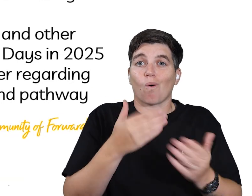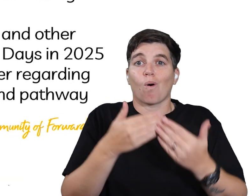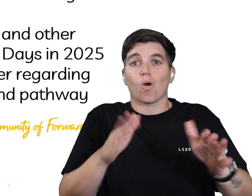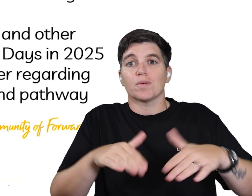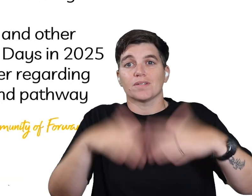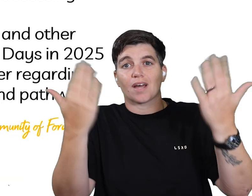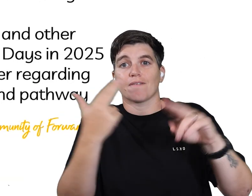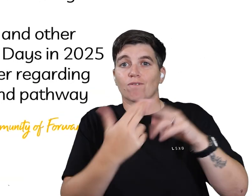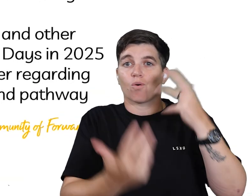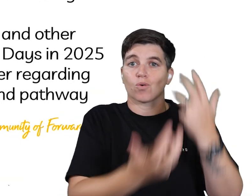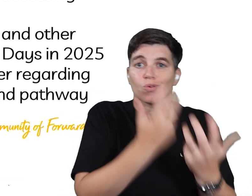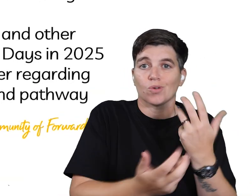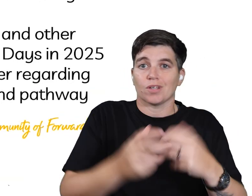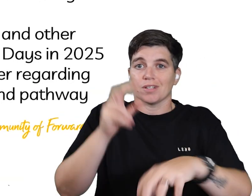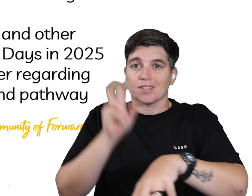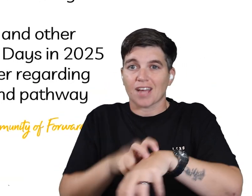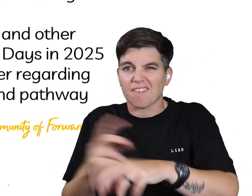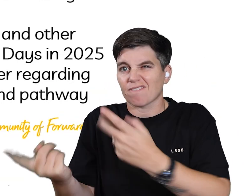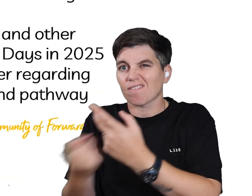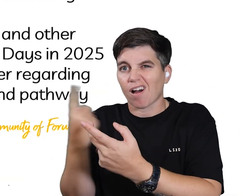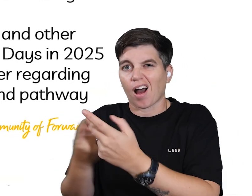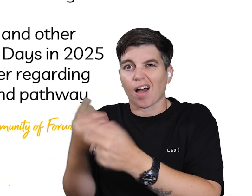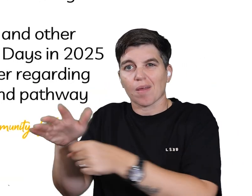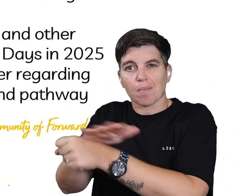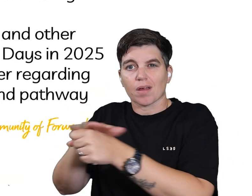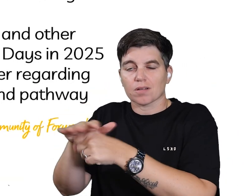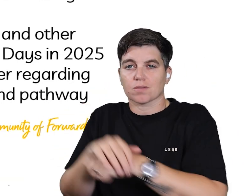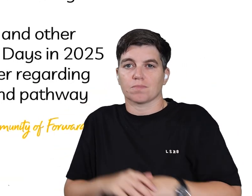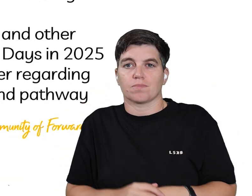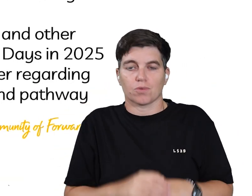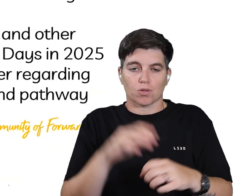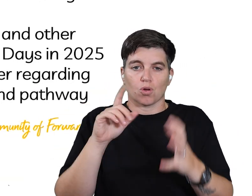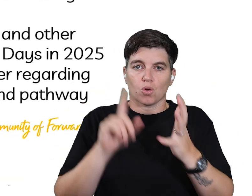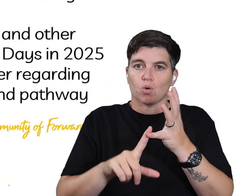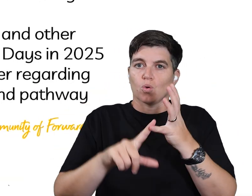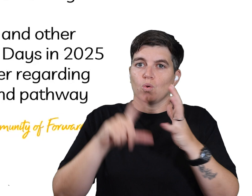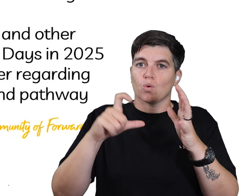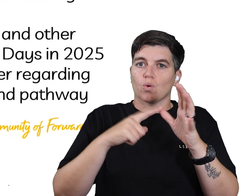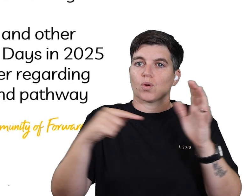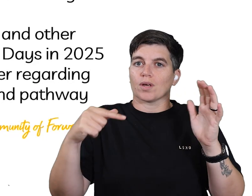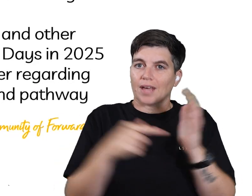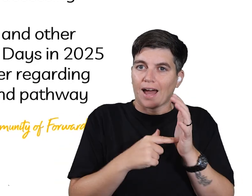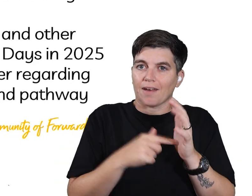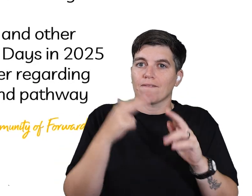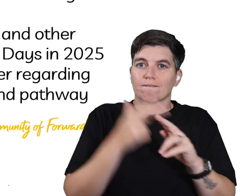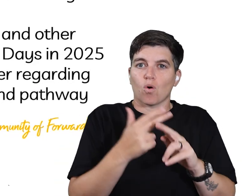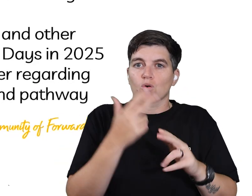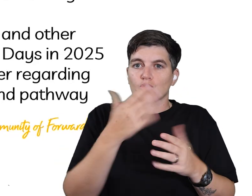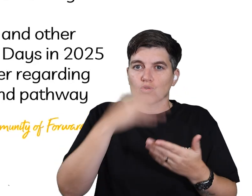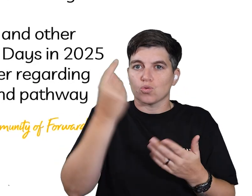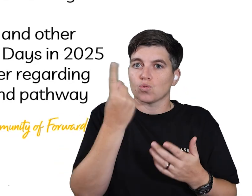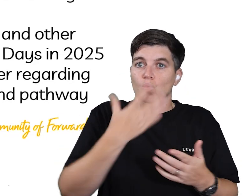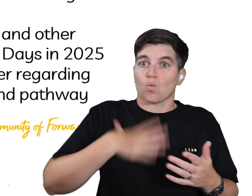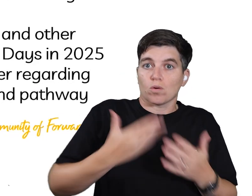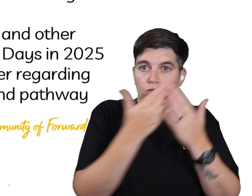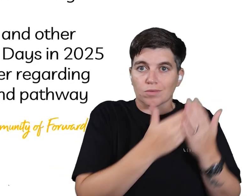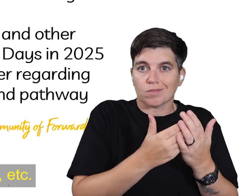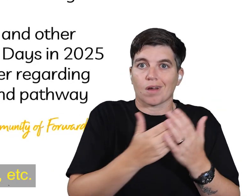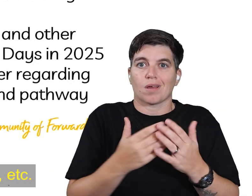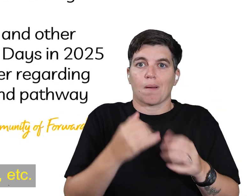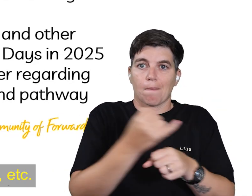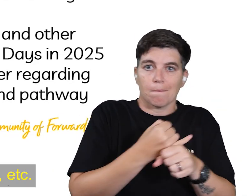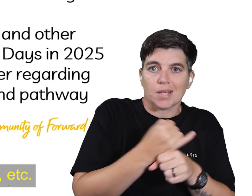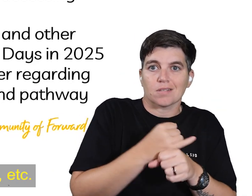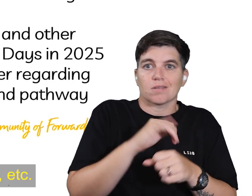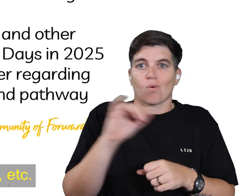days for universities, TAFE or other institutions, UCAT information for students pursuing a career in medicine or dentistry,